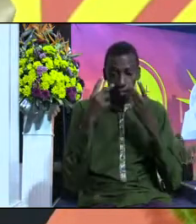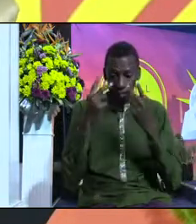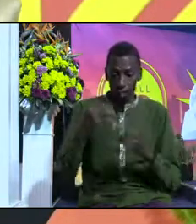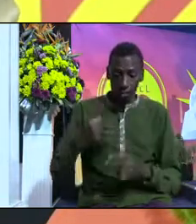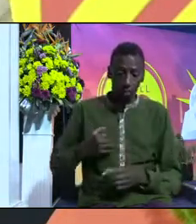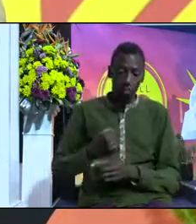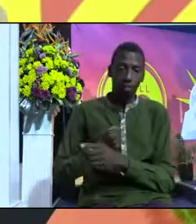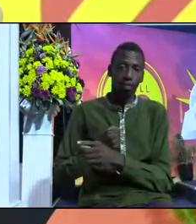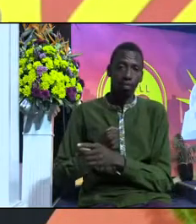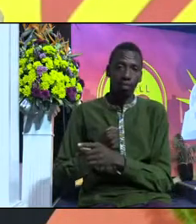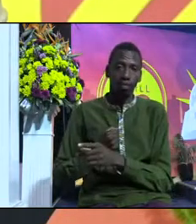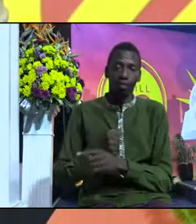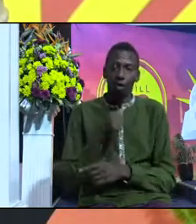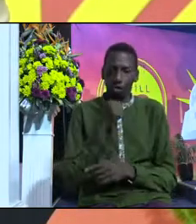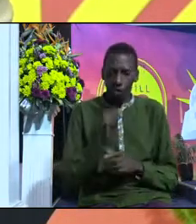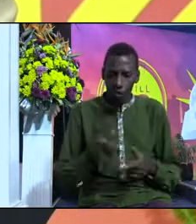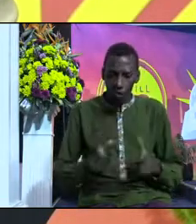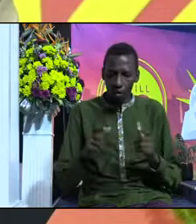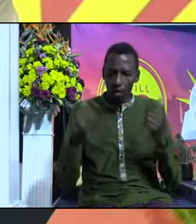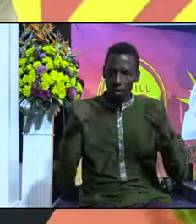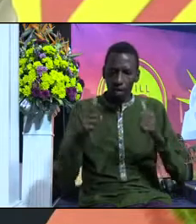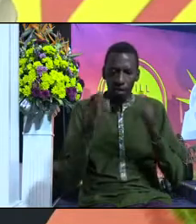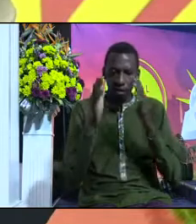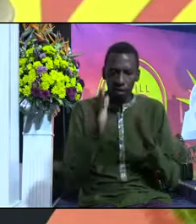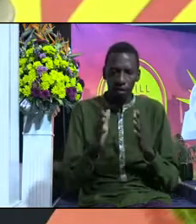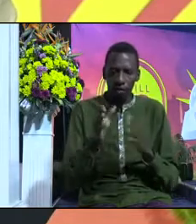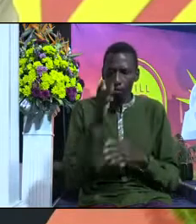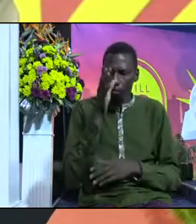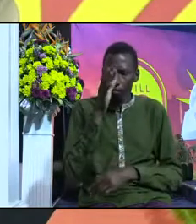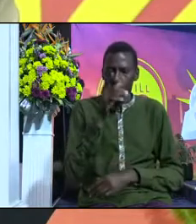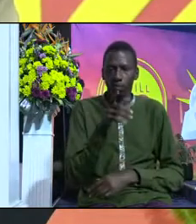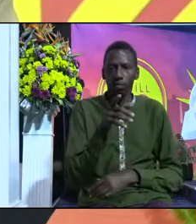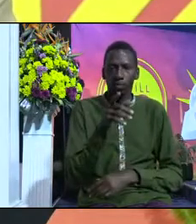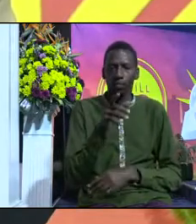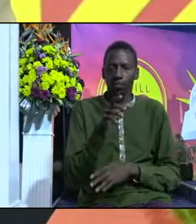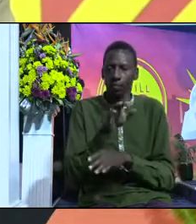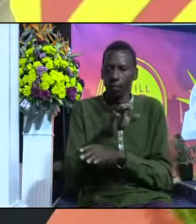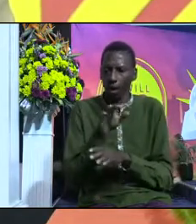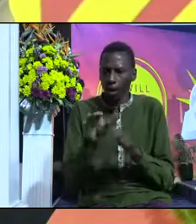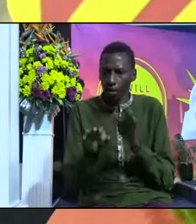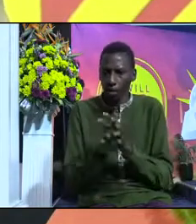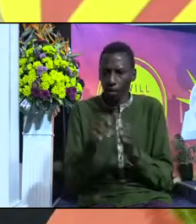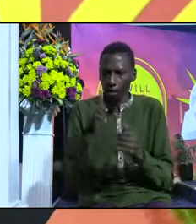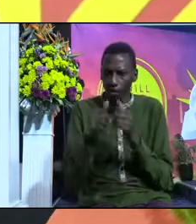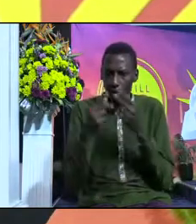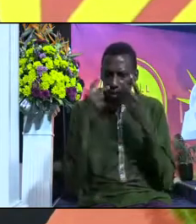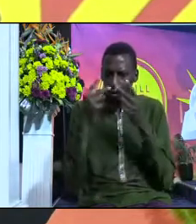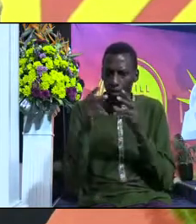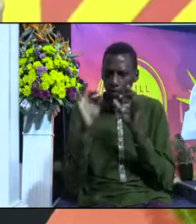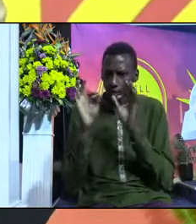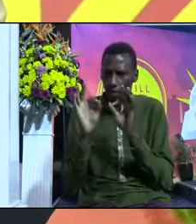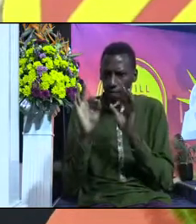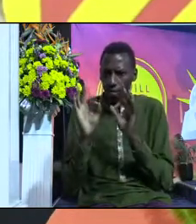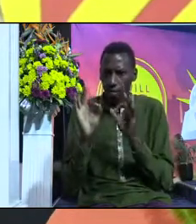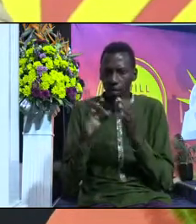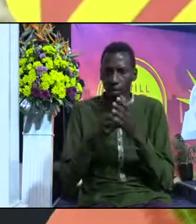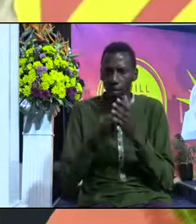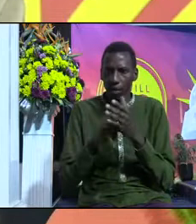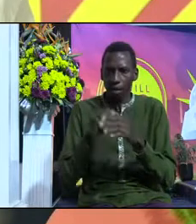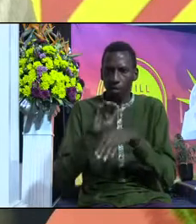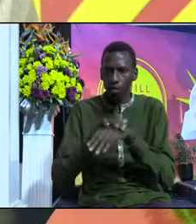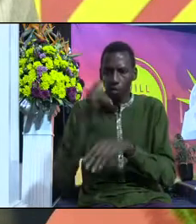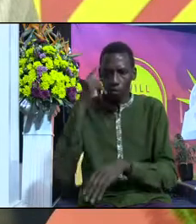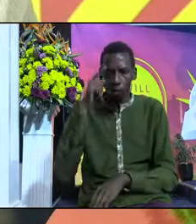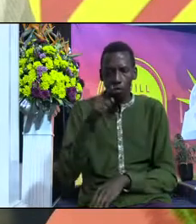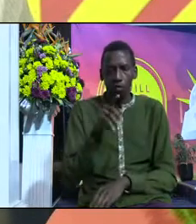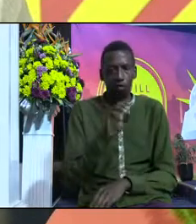Joseph. Don't let anybody tell you with the lie that everything looking good to you is automatically good for